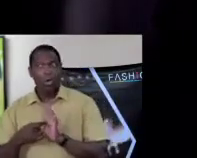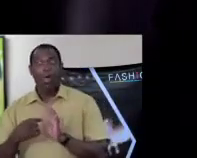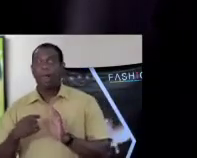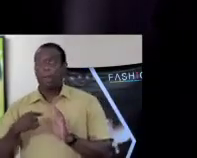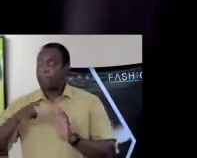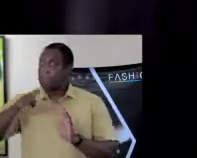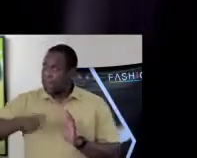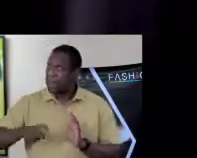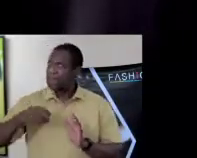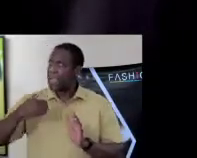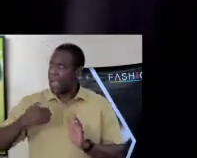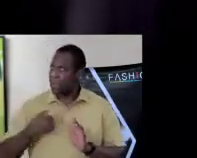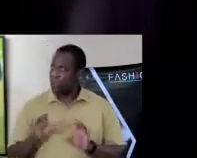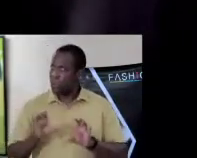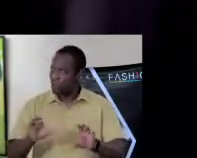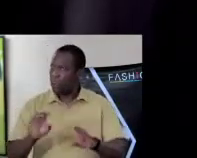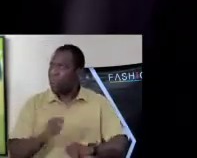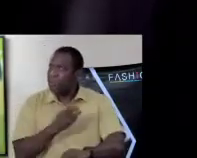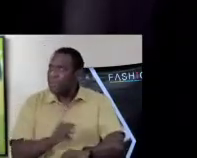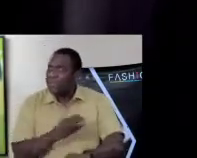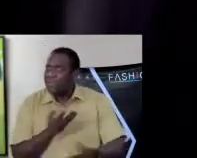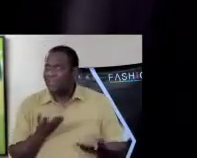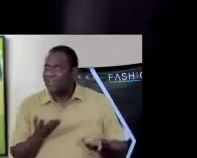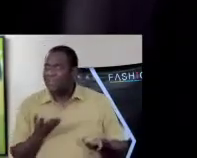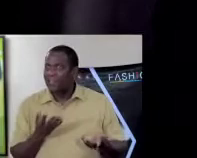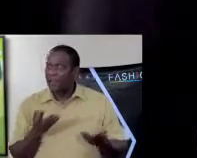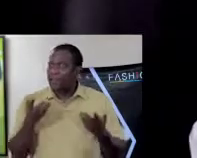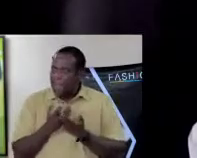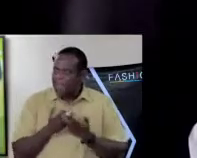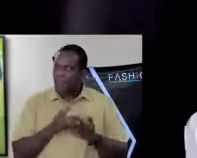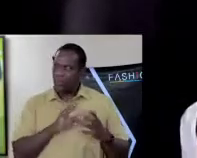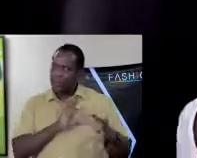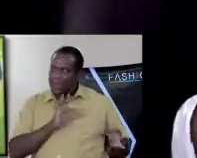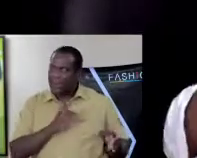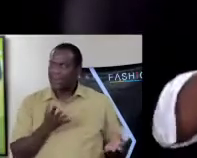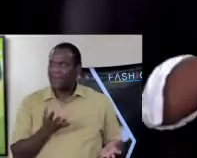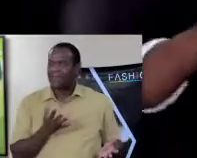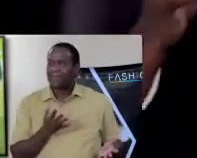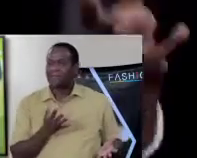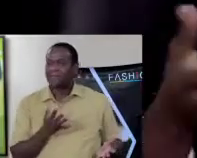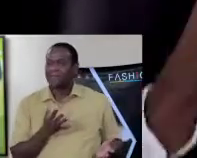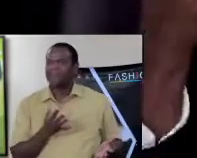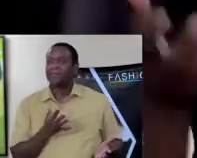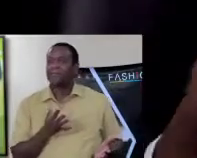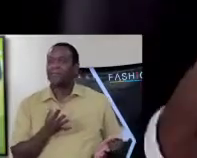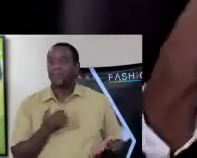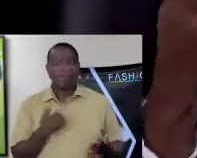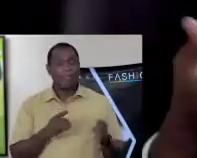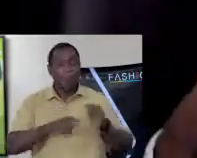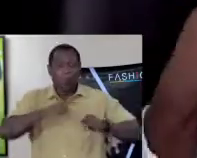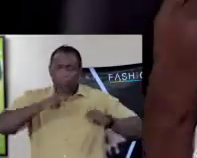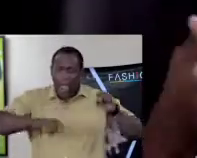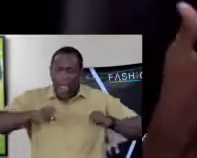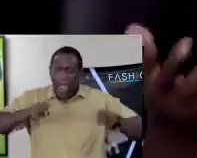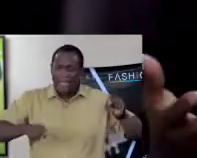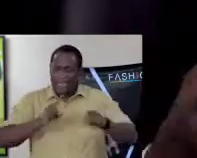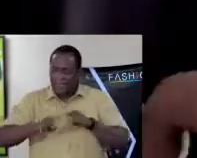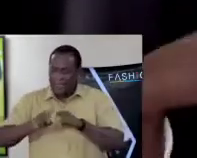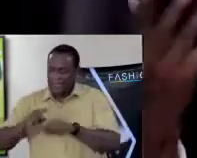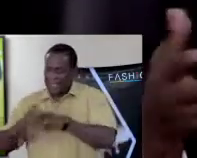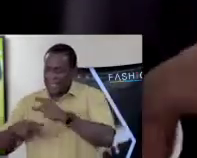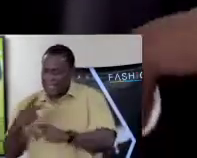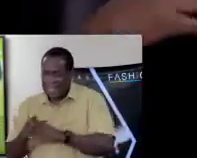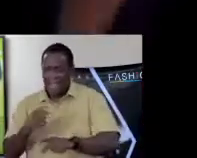necessity must use Caribbean music. We have such a wide genre of music coming from the